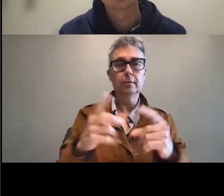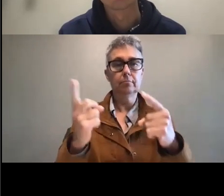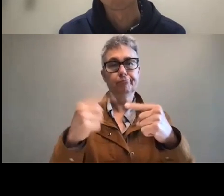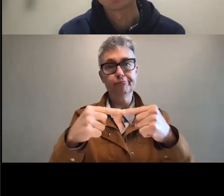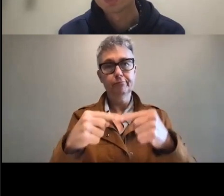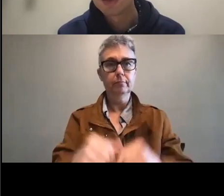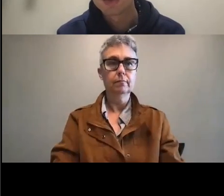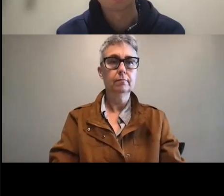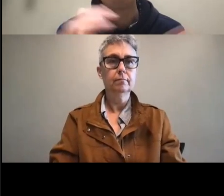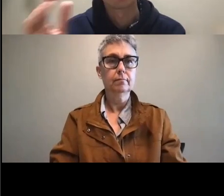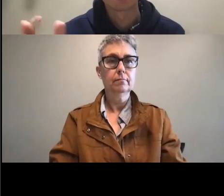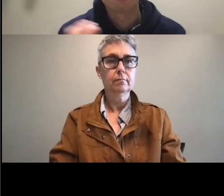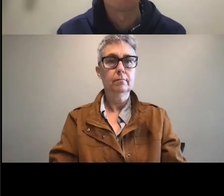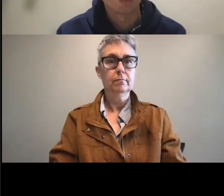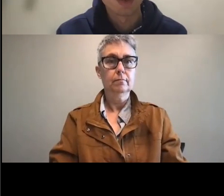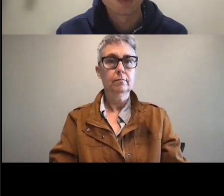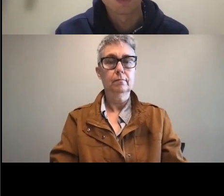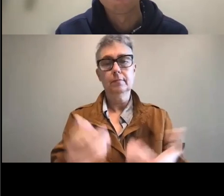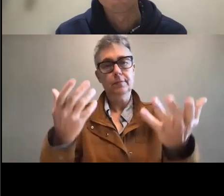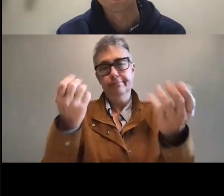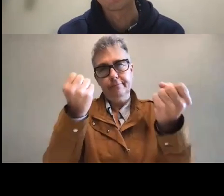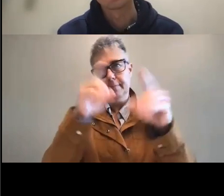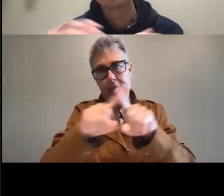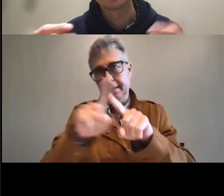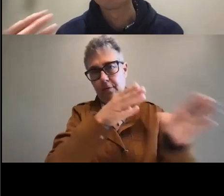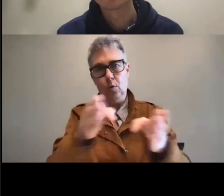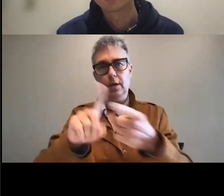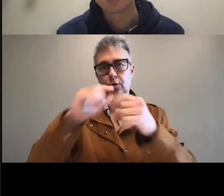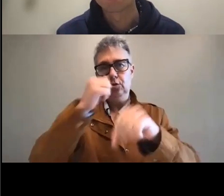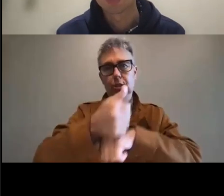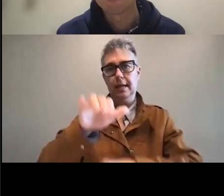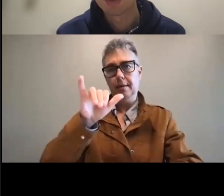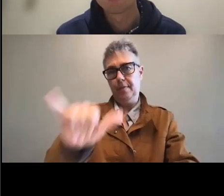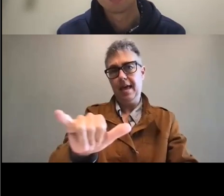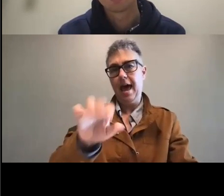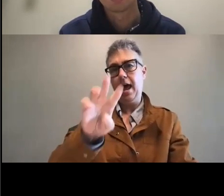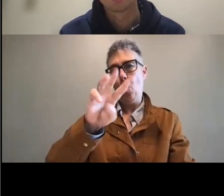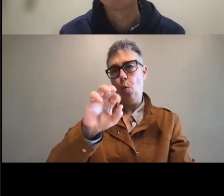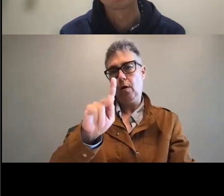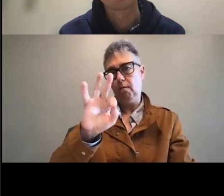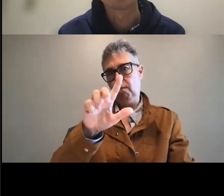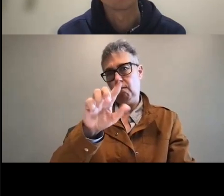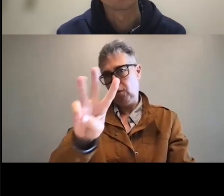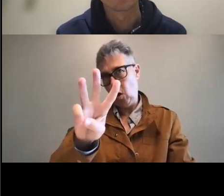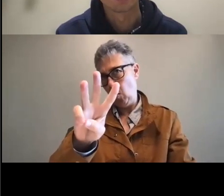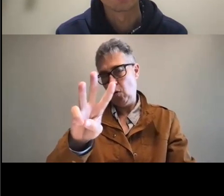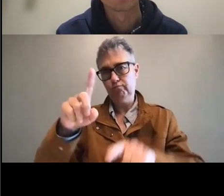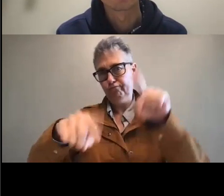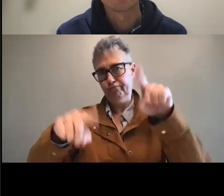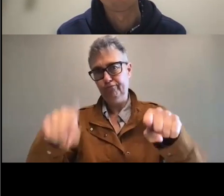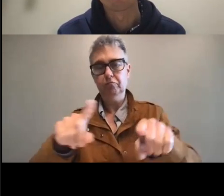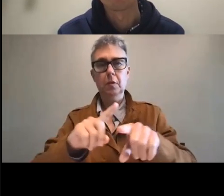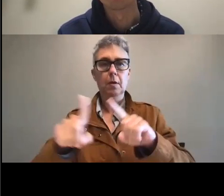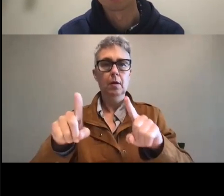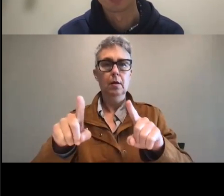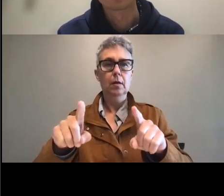that I could imagine, there are many different ways of formulating this antibody design workflow. You can think of this as